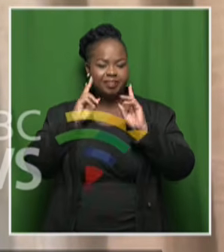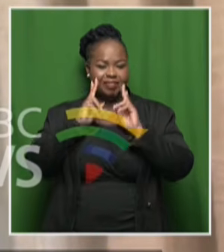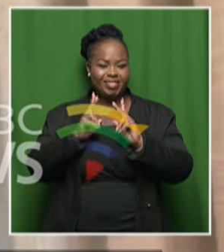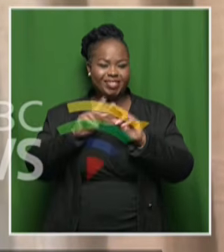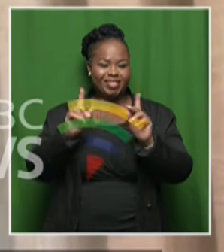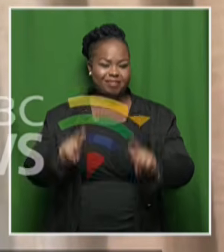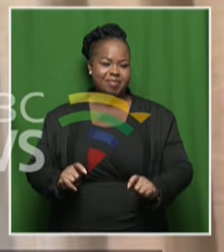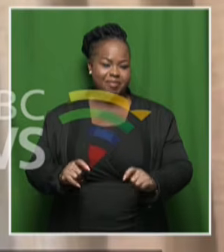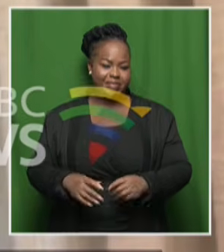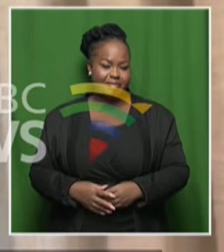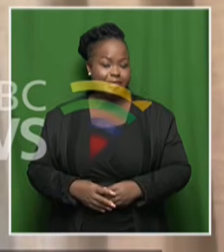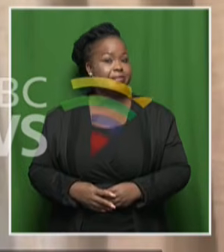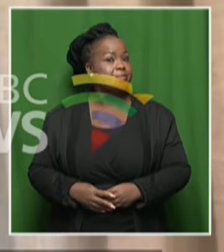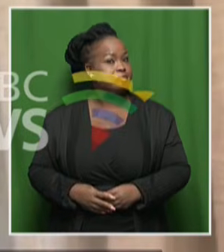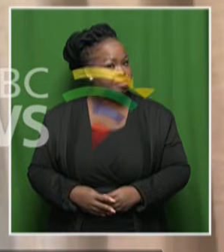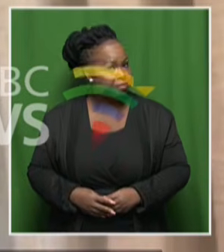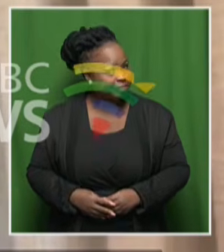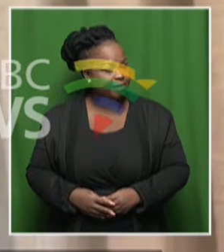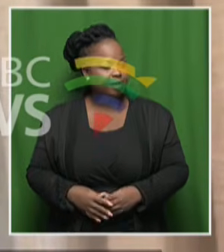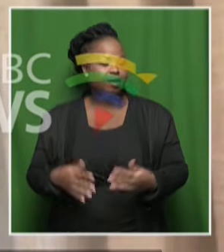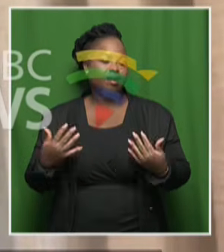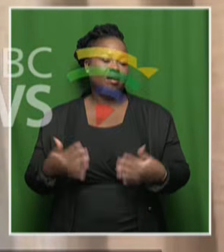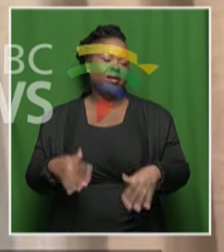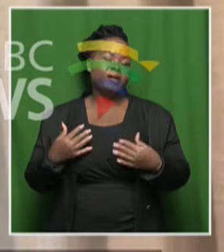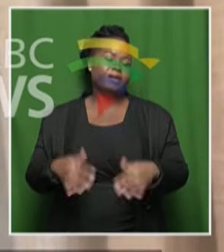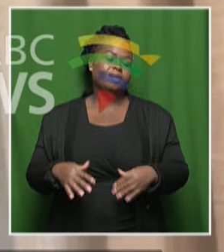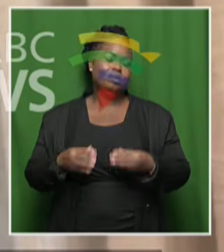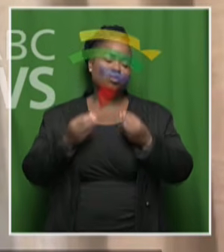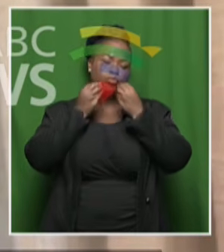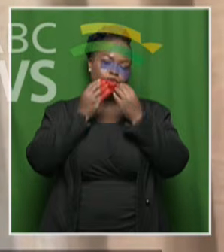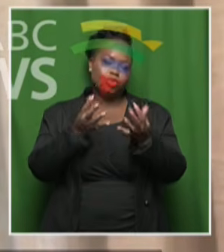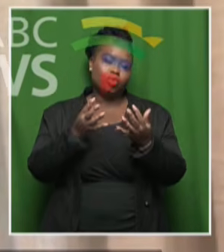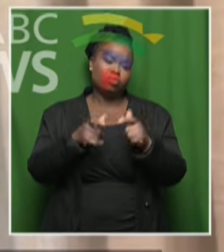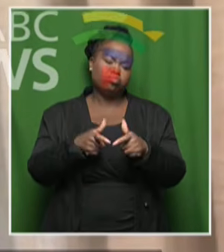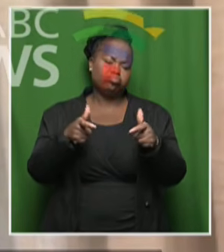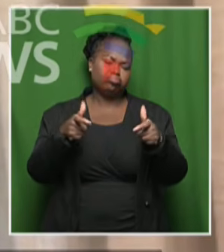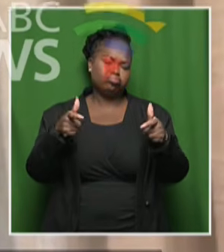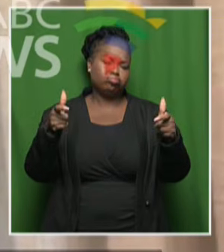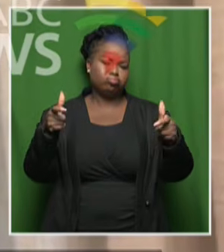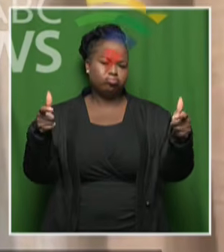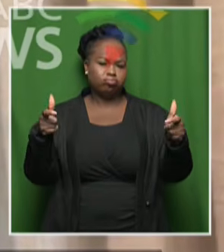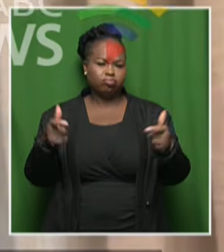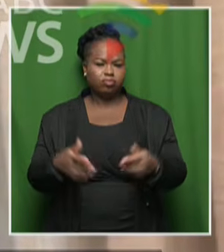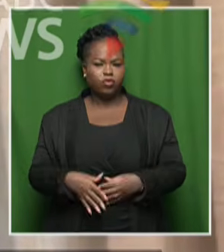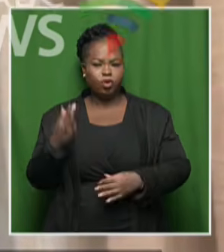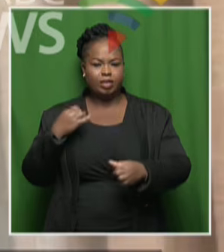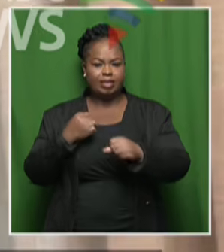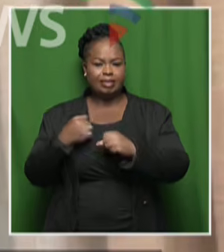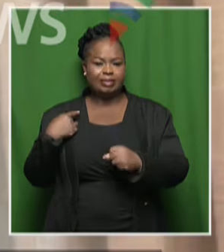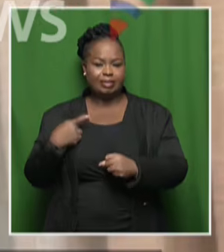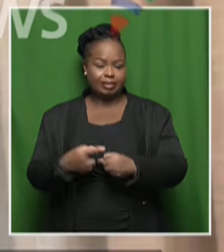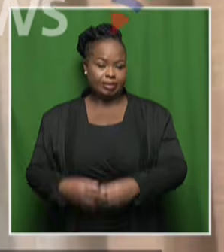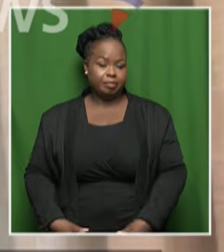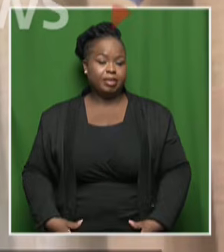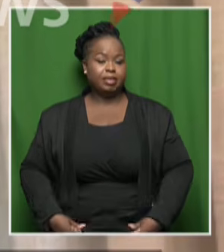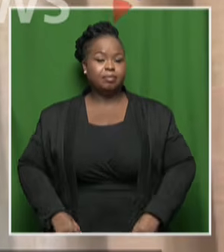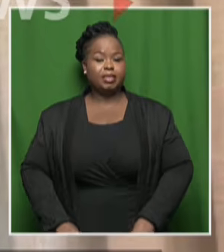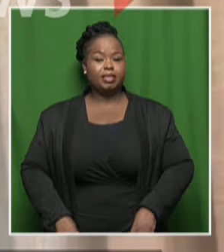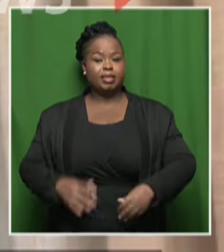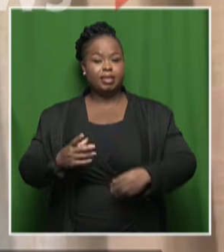on this occasion, and let me tell you that the fair has been just like expanding incredibly over the years. And this